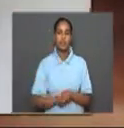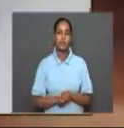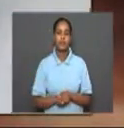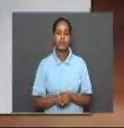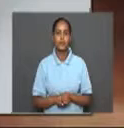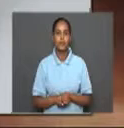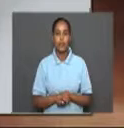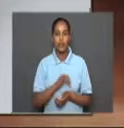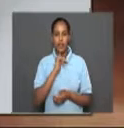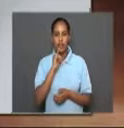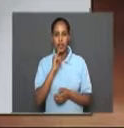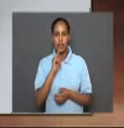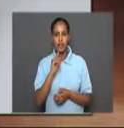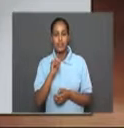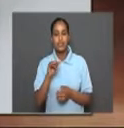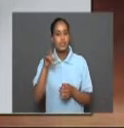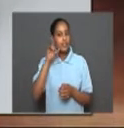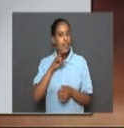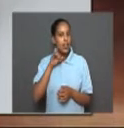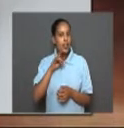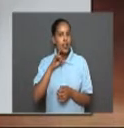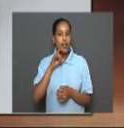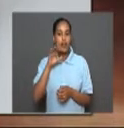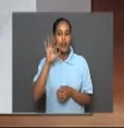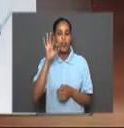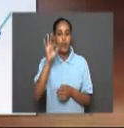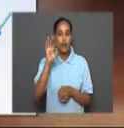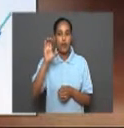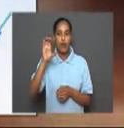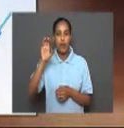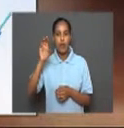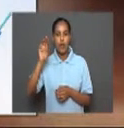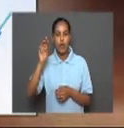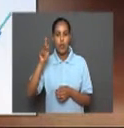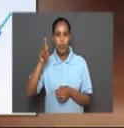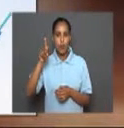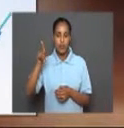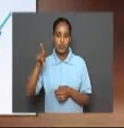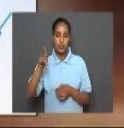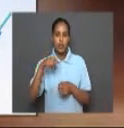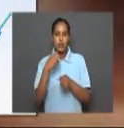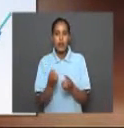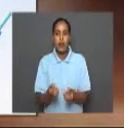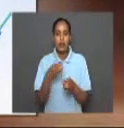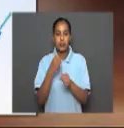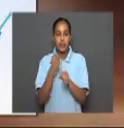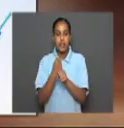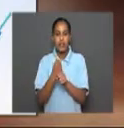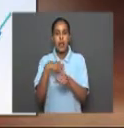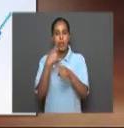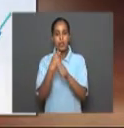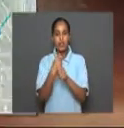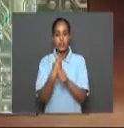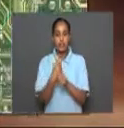PTFE, is a synthetic fluoropolymer. It has many